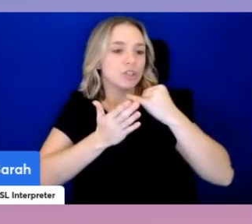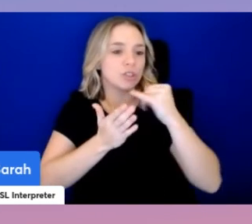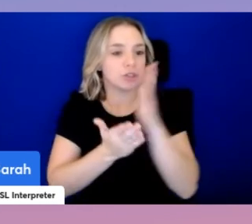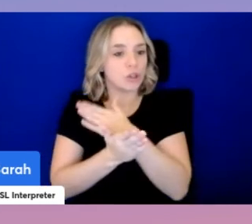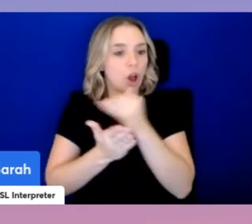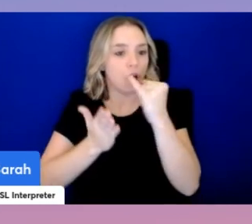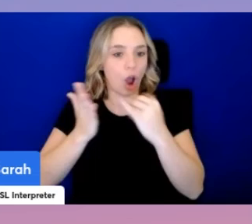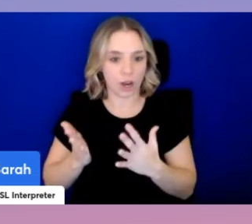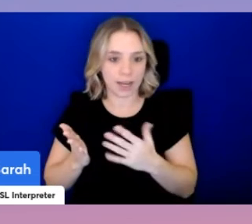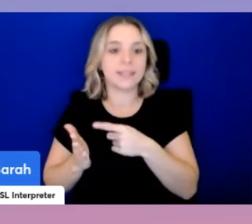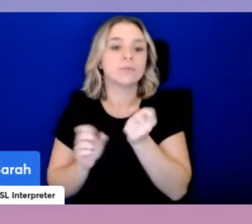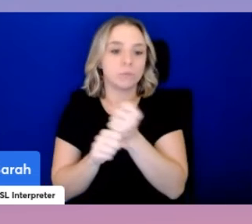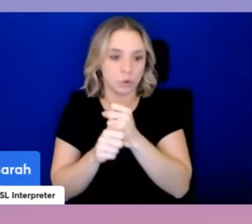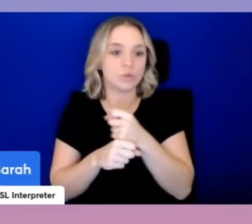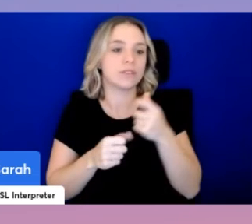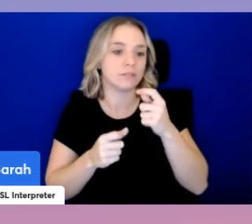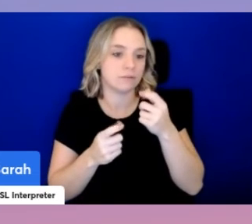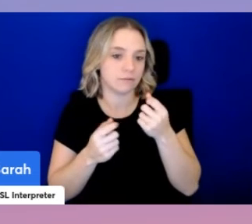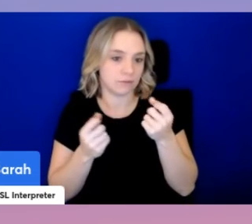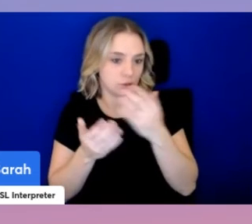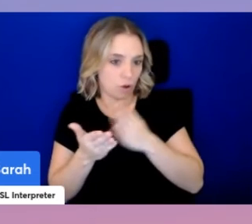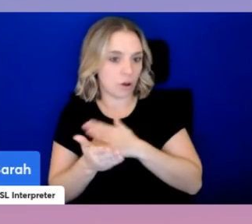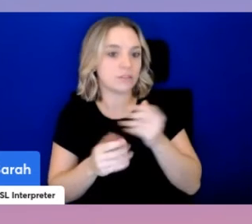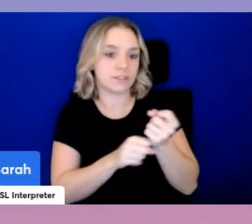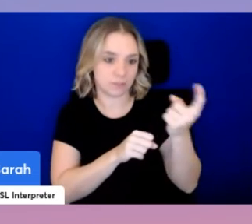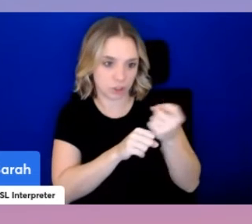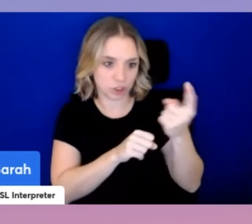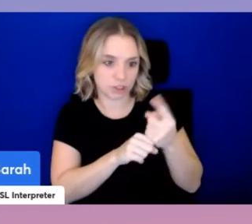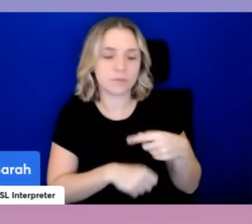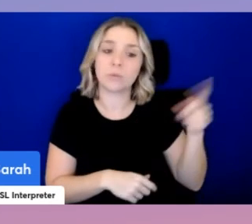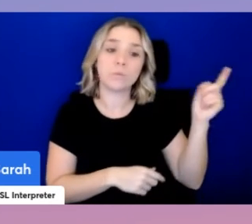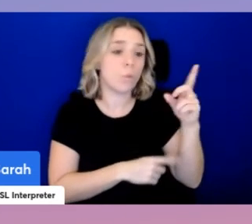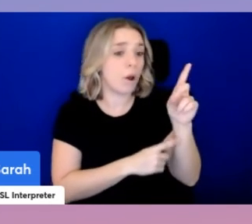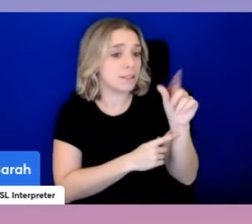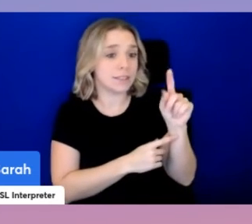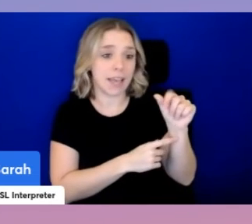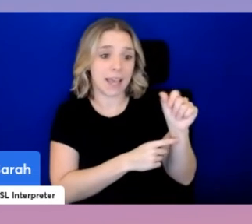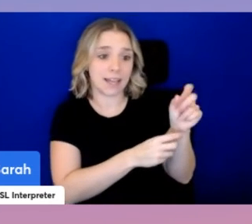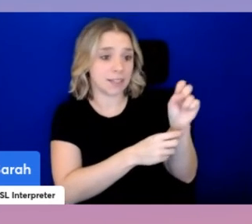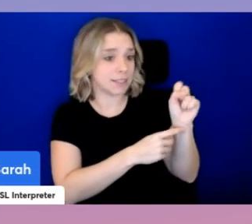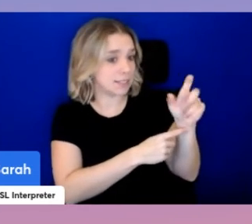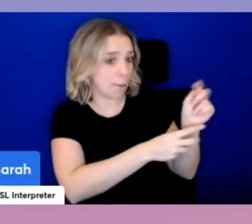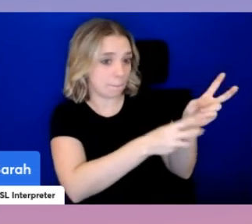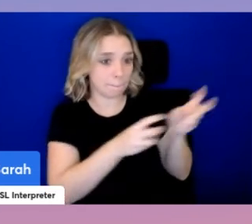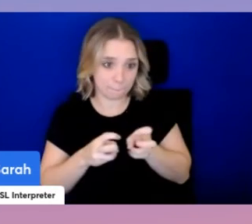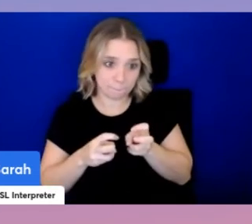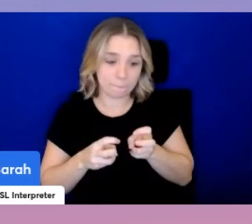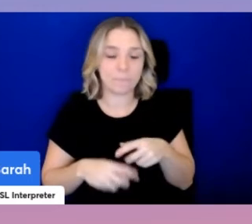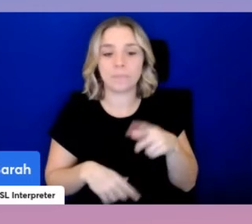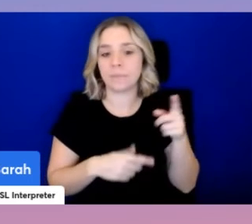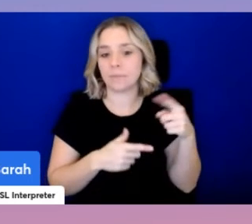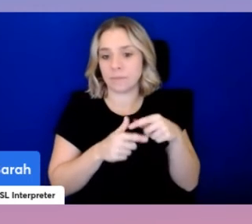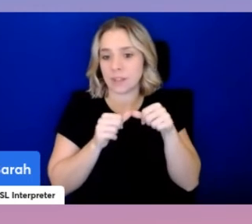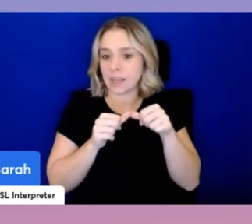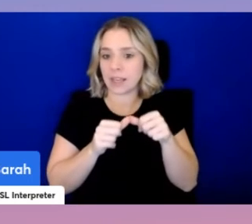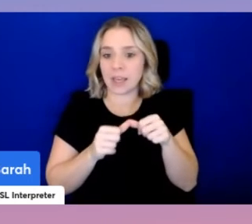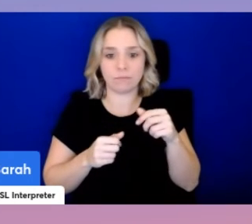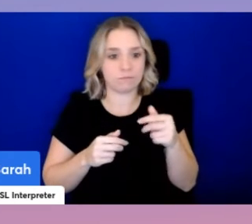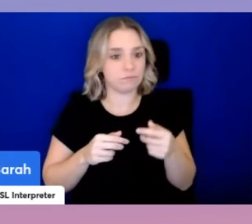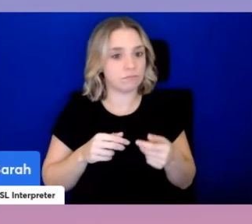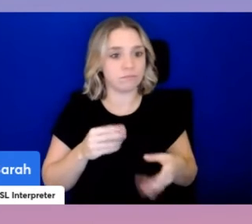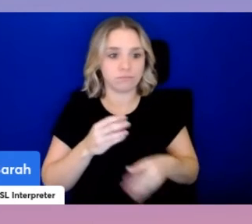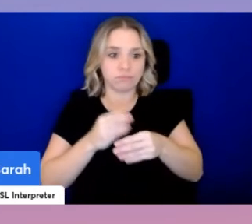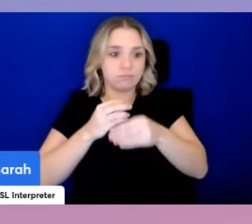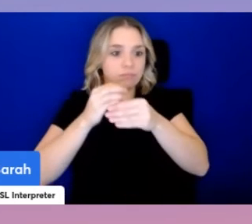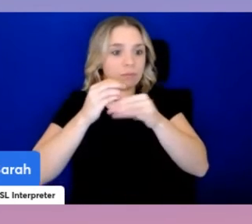year. So this is just one data set that we imported, where we can keep piling all those files, and this will just automate the whole